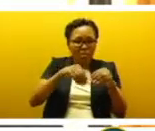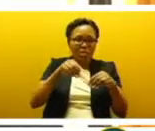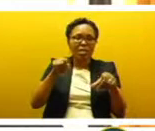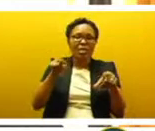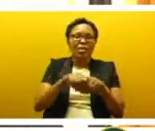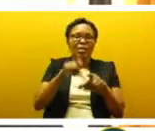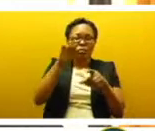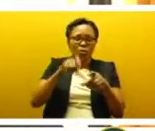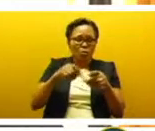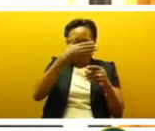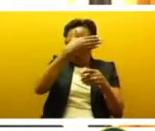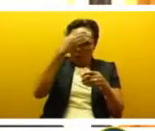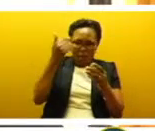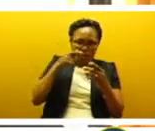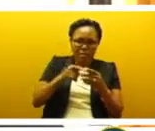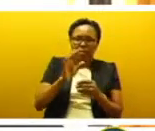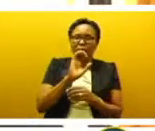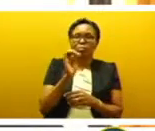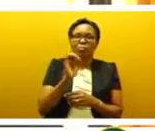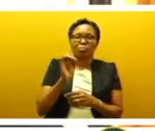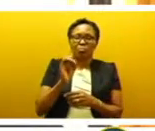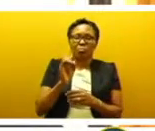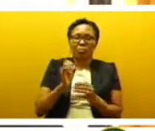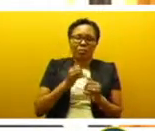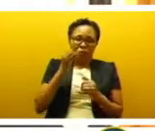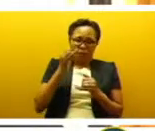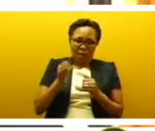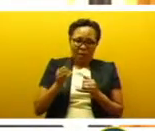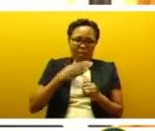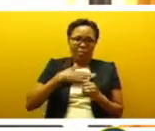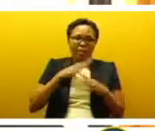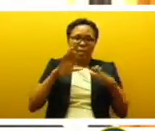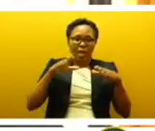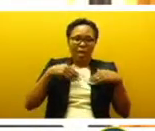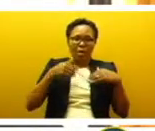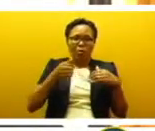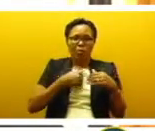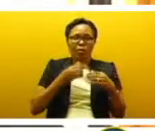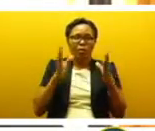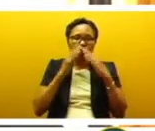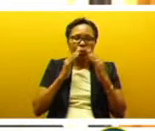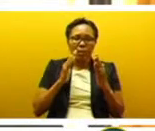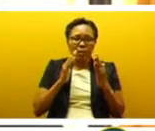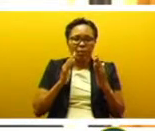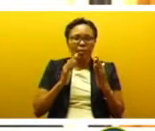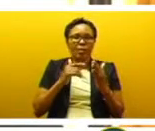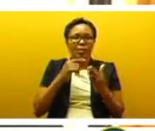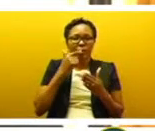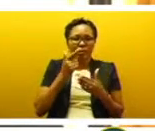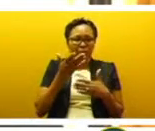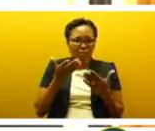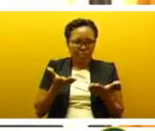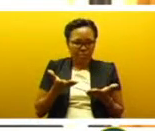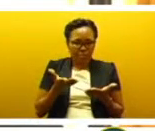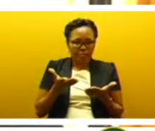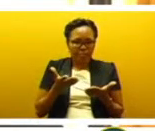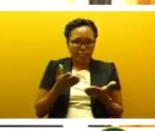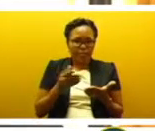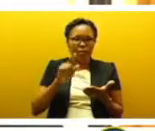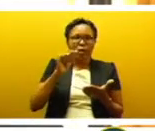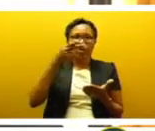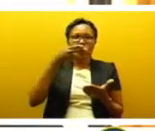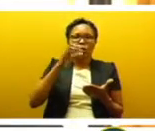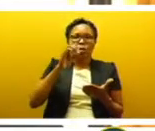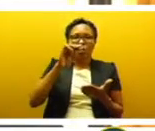not be lost in the eyes of this court. Finally, allow me to sum up by saying that Thomas Paine quoted and